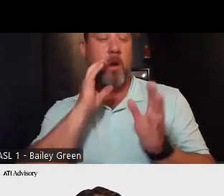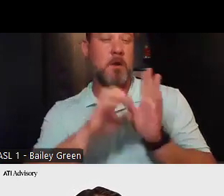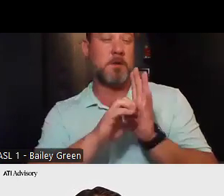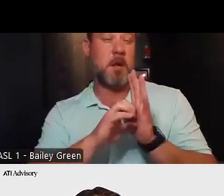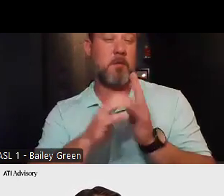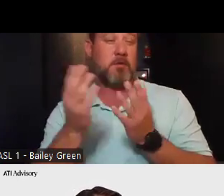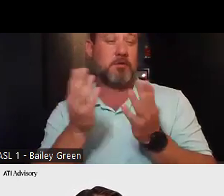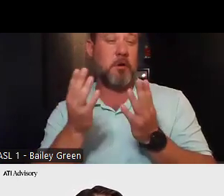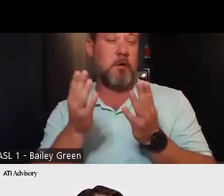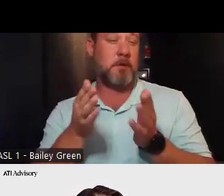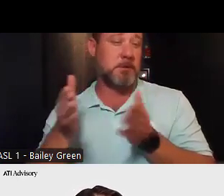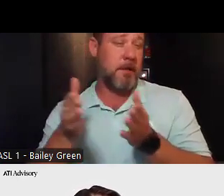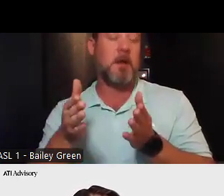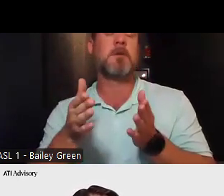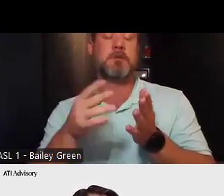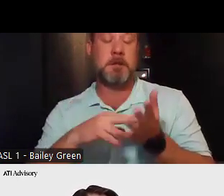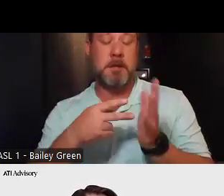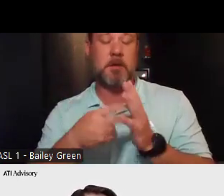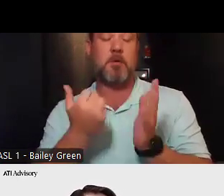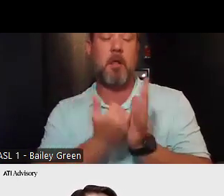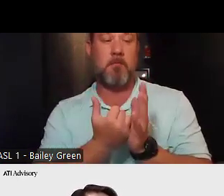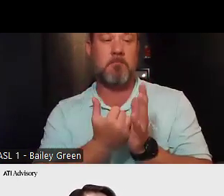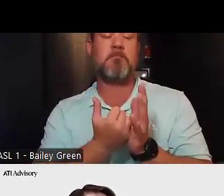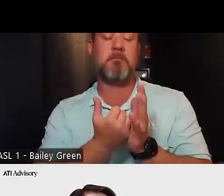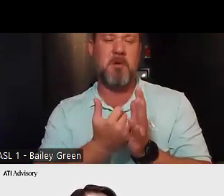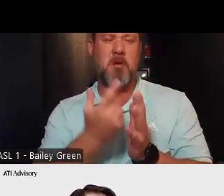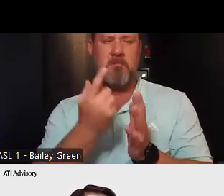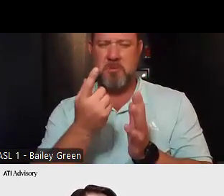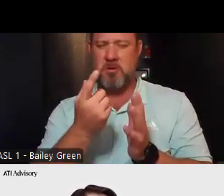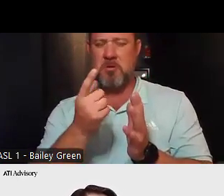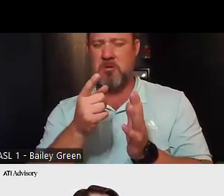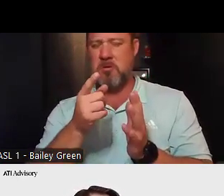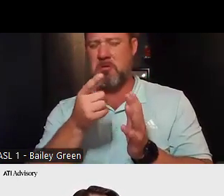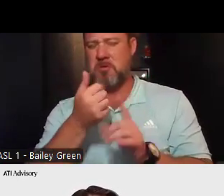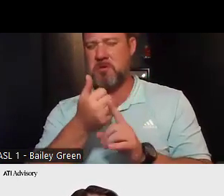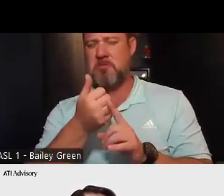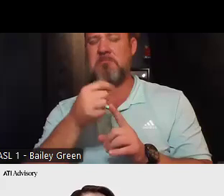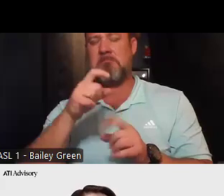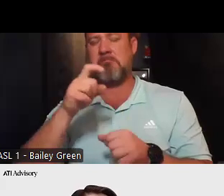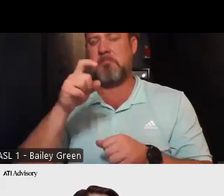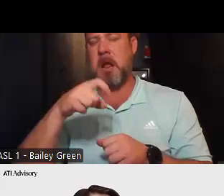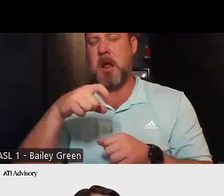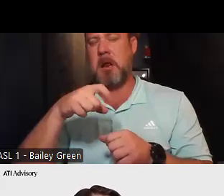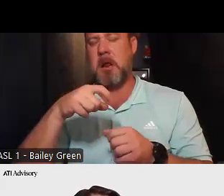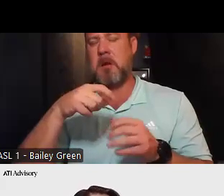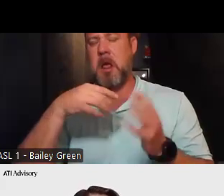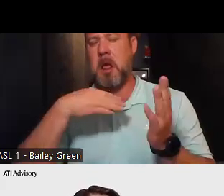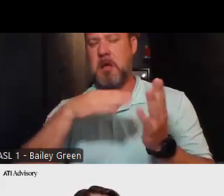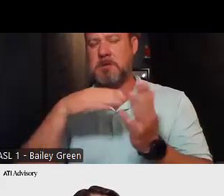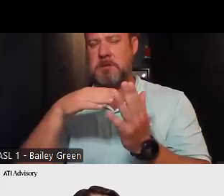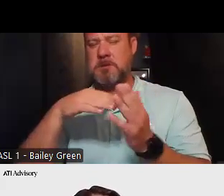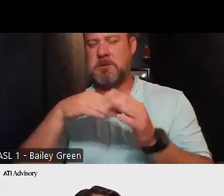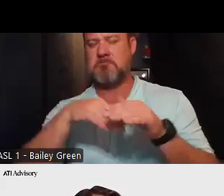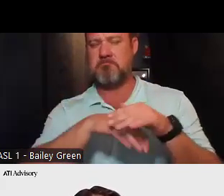be intended to help individuals say, hey, are you adequately accessing all of these other benefits that you